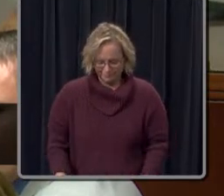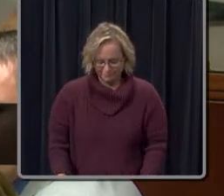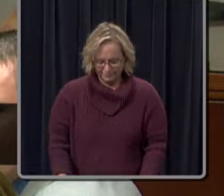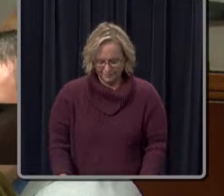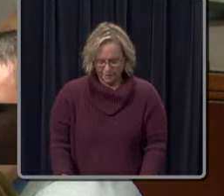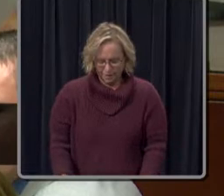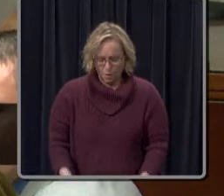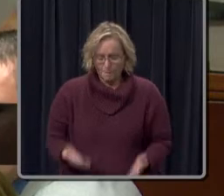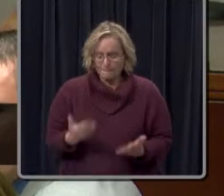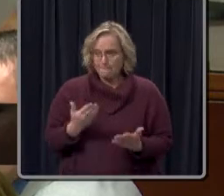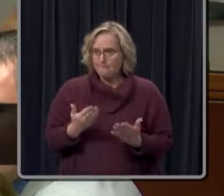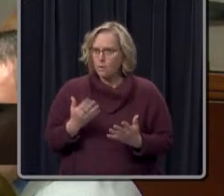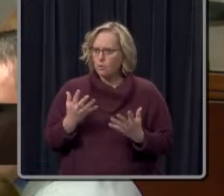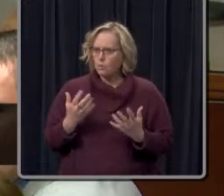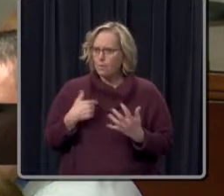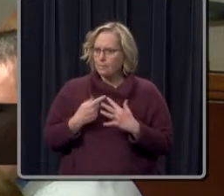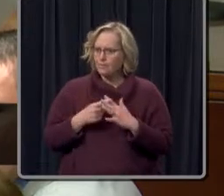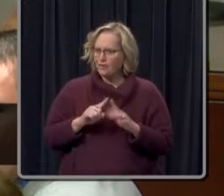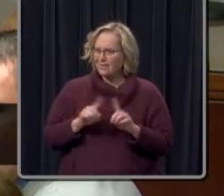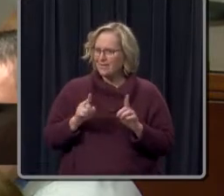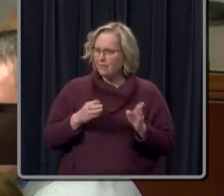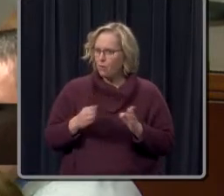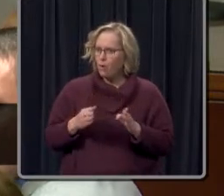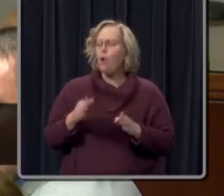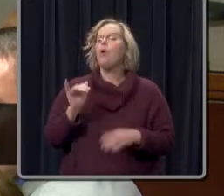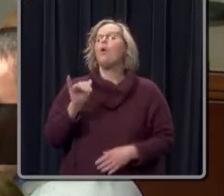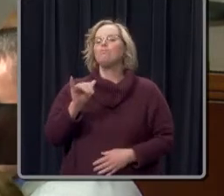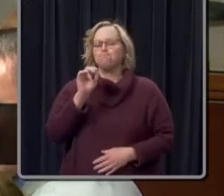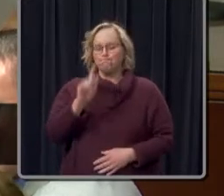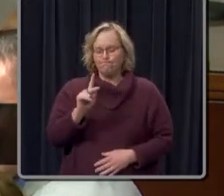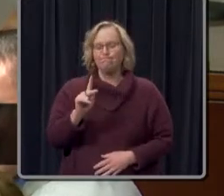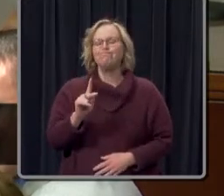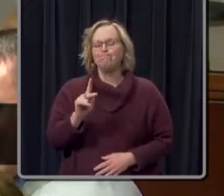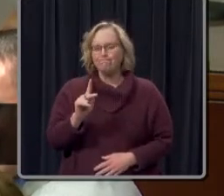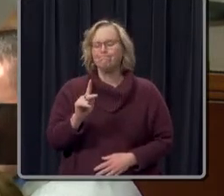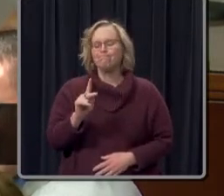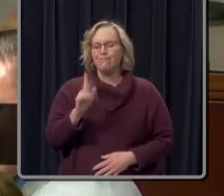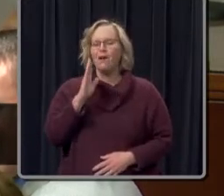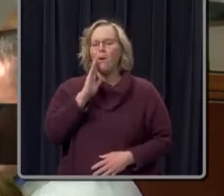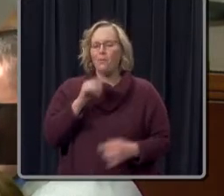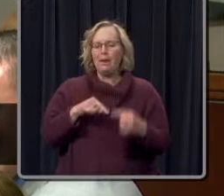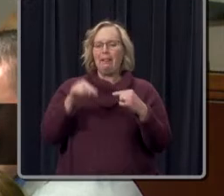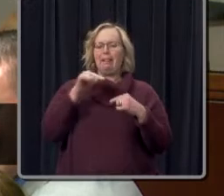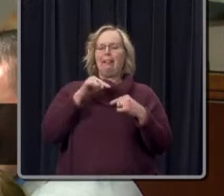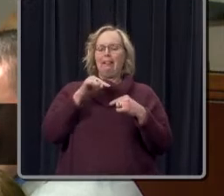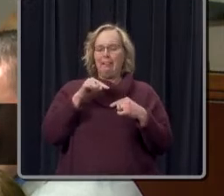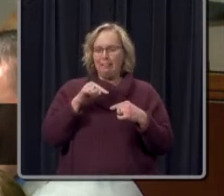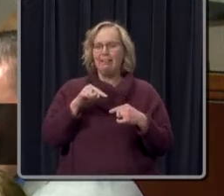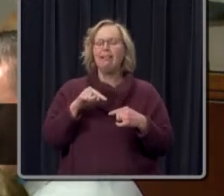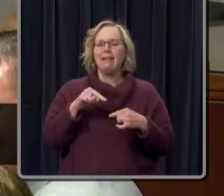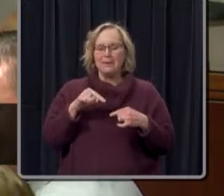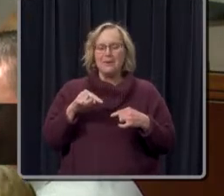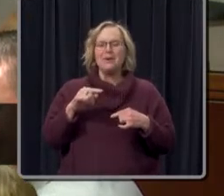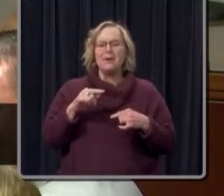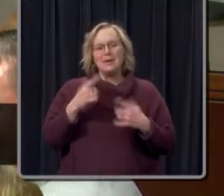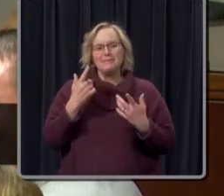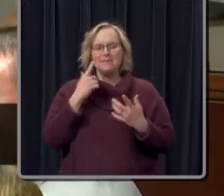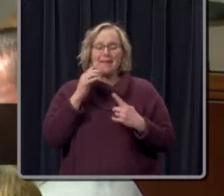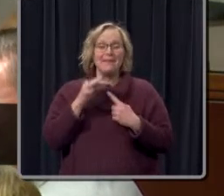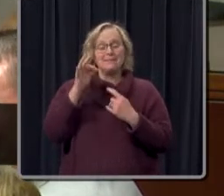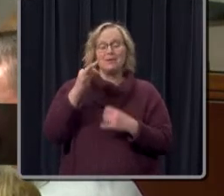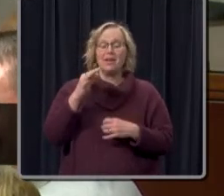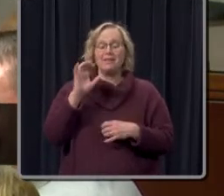Oh, it might just be you. Do you want me to start in a different order? Yes. Okay, we're just gonna do an audible, guys, in the spirit of Chiefs and football.